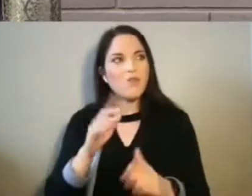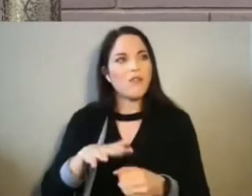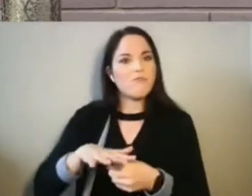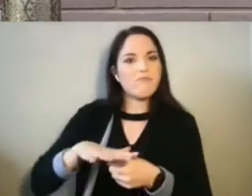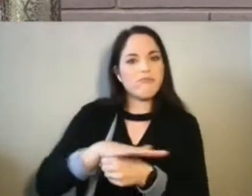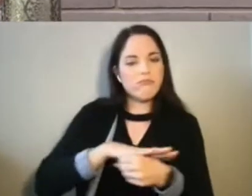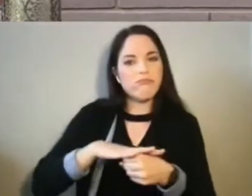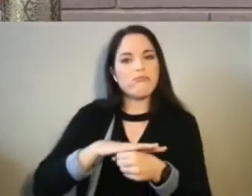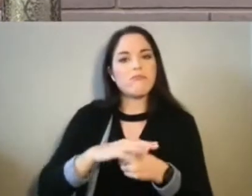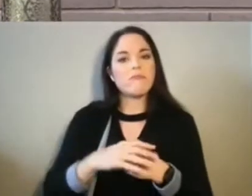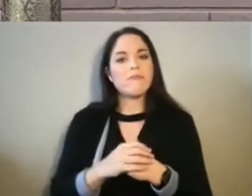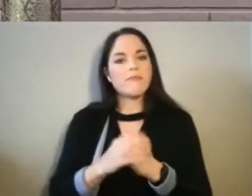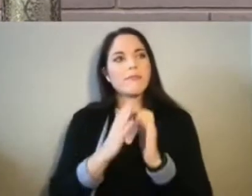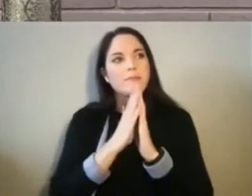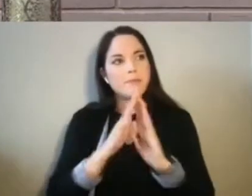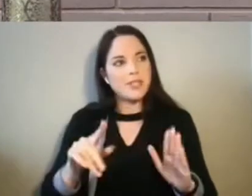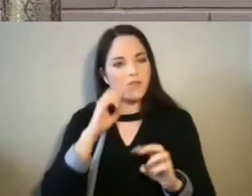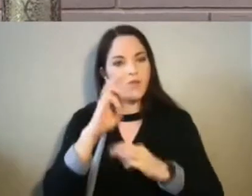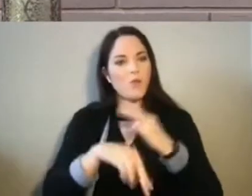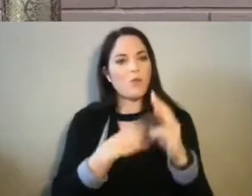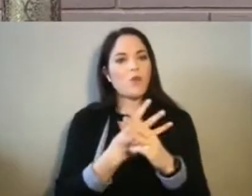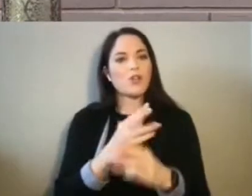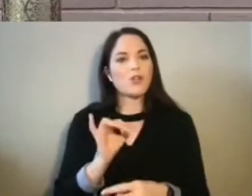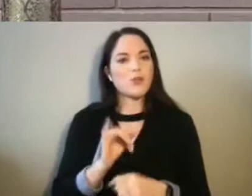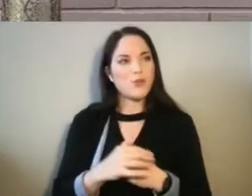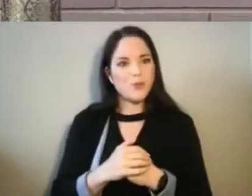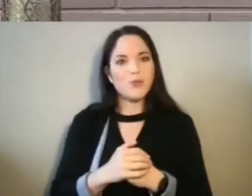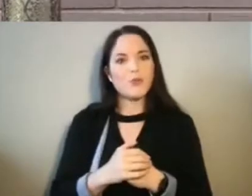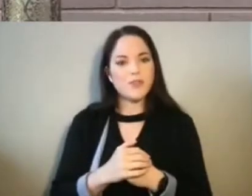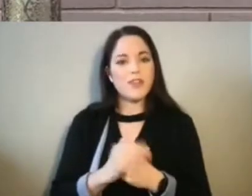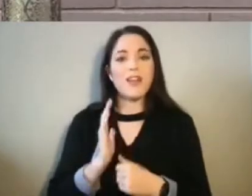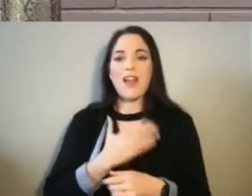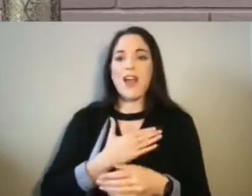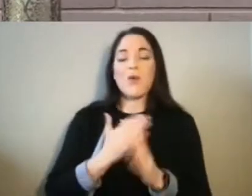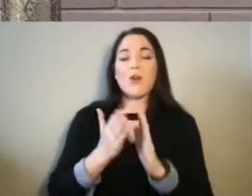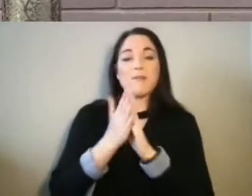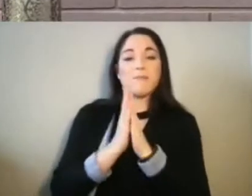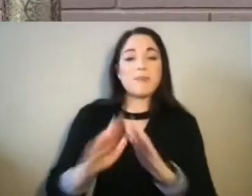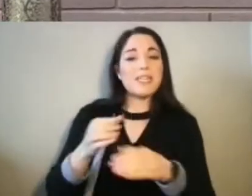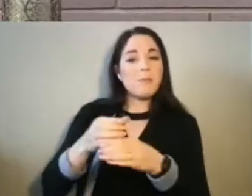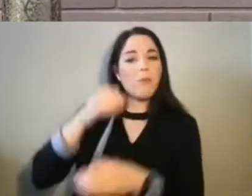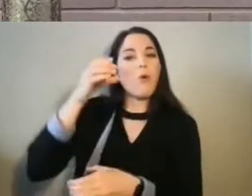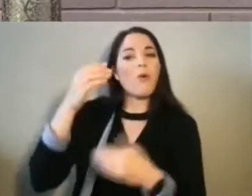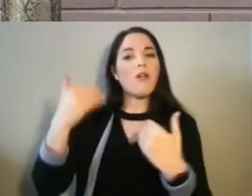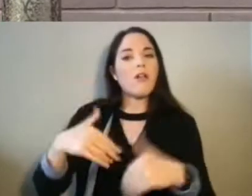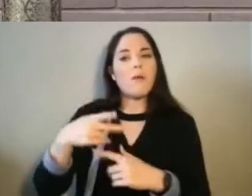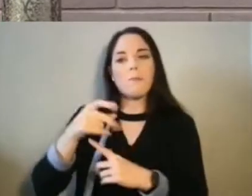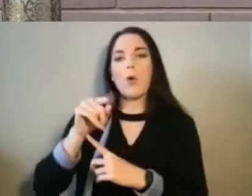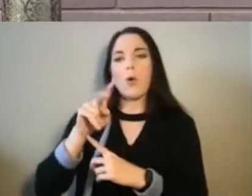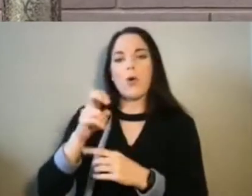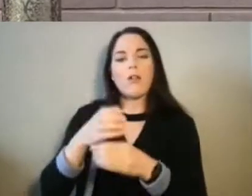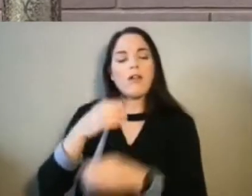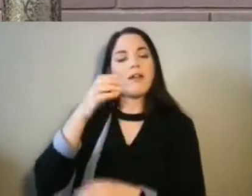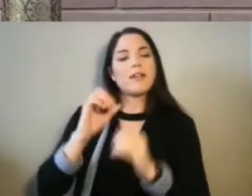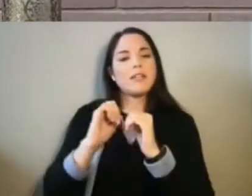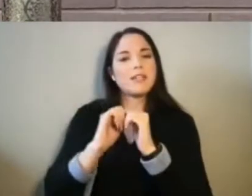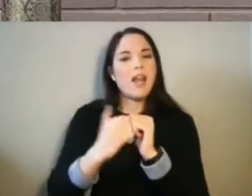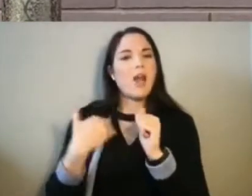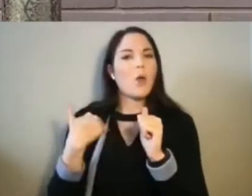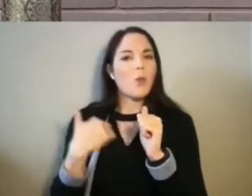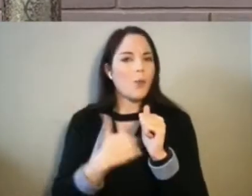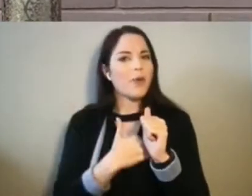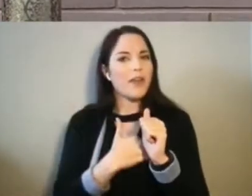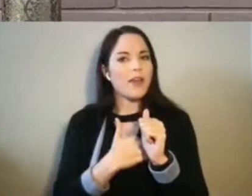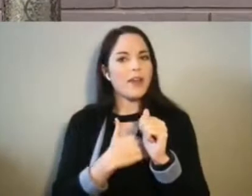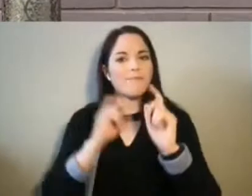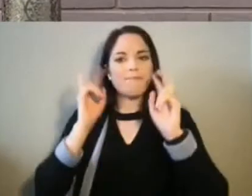be impressive, yet it is meaningful, and it endures.